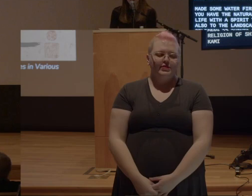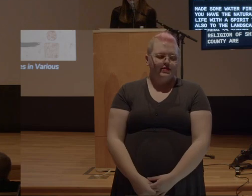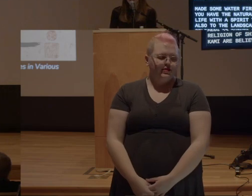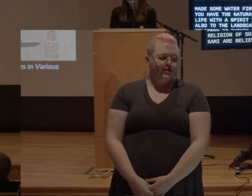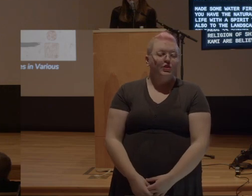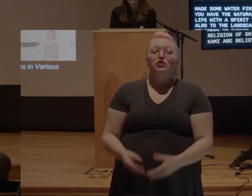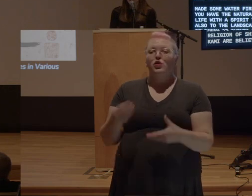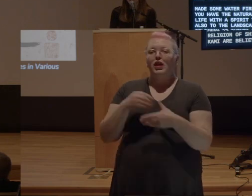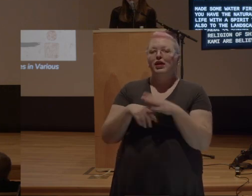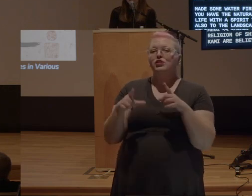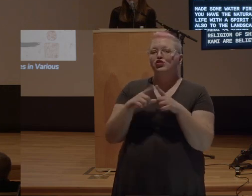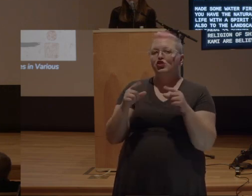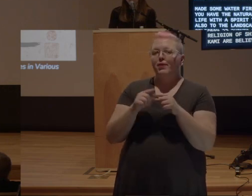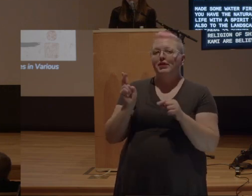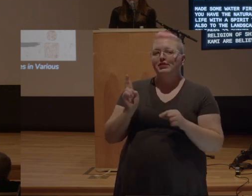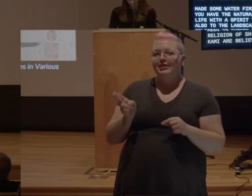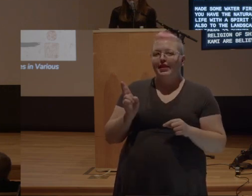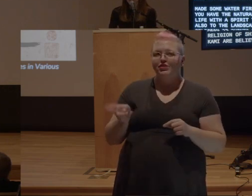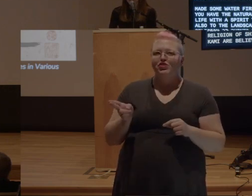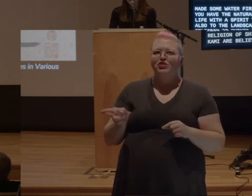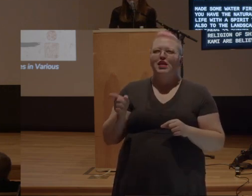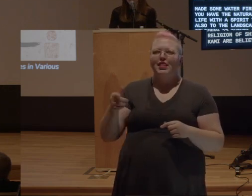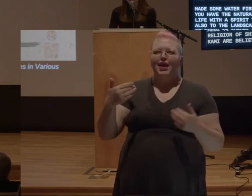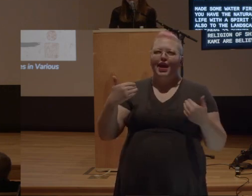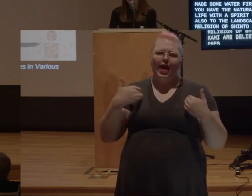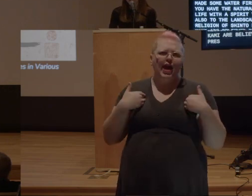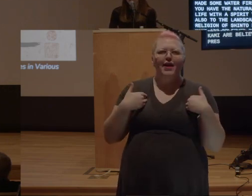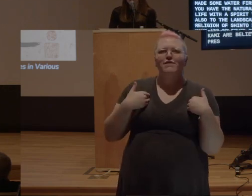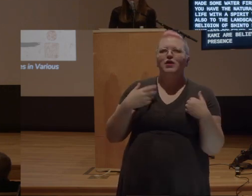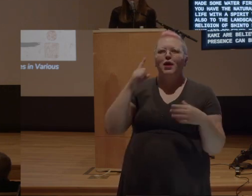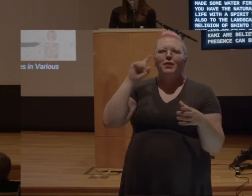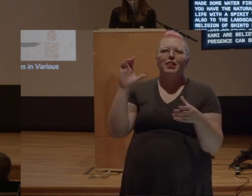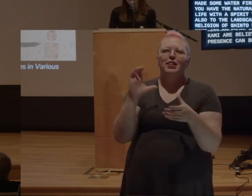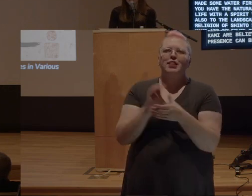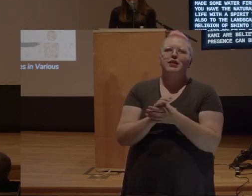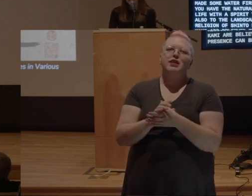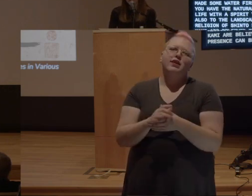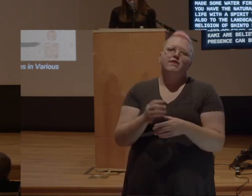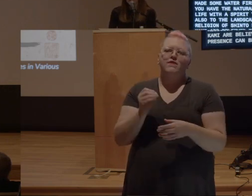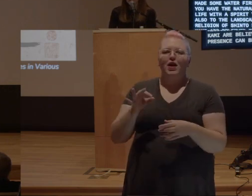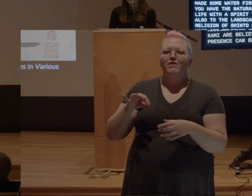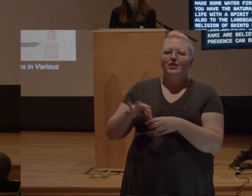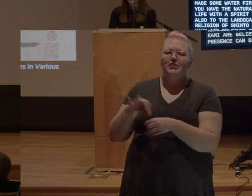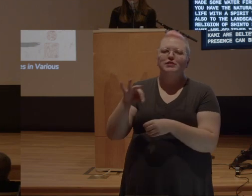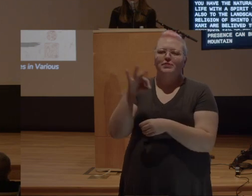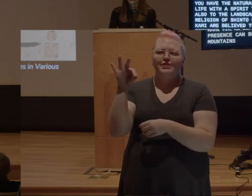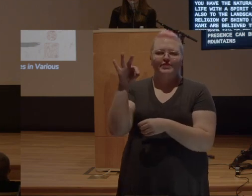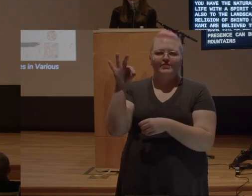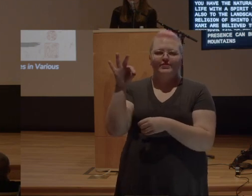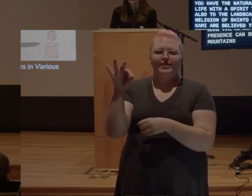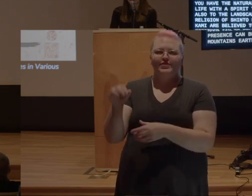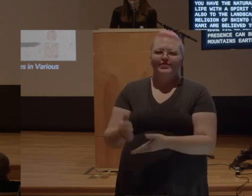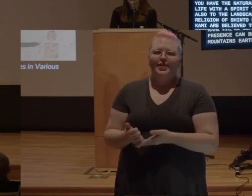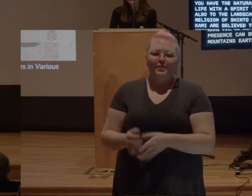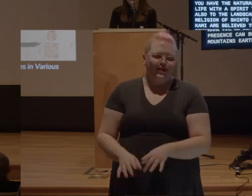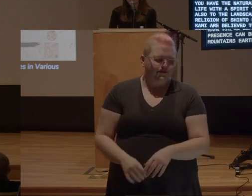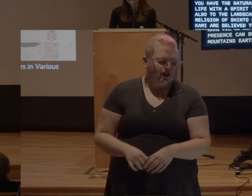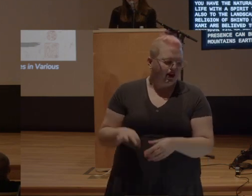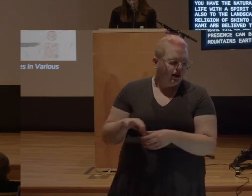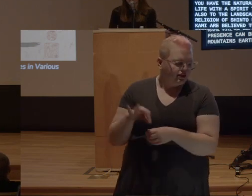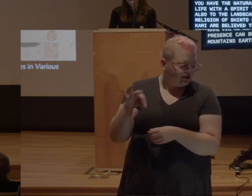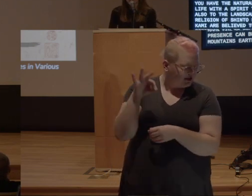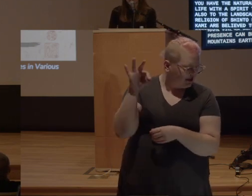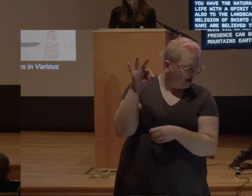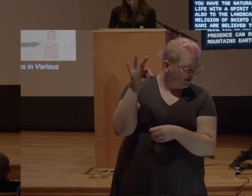to reside in all things, and their presence can be felt in natural phenomena like mountains, earthquakes, wind, and